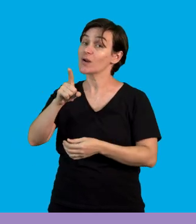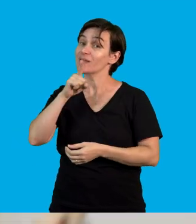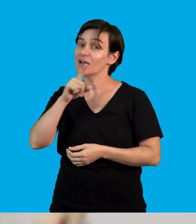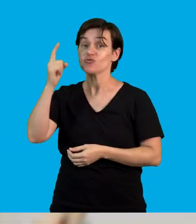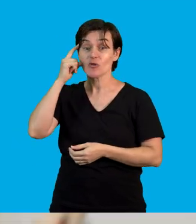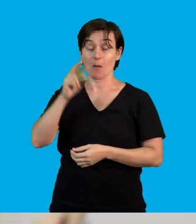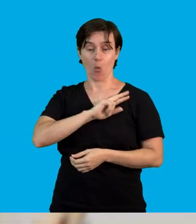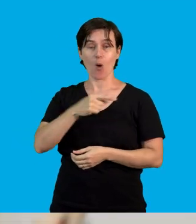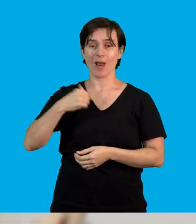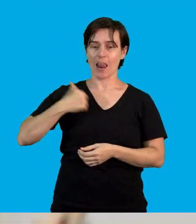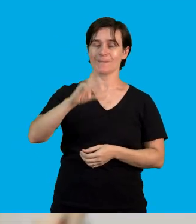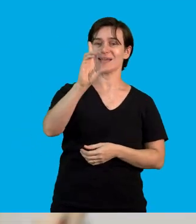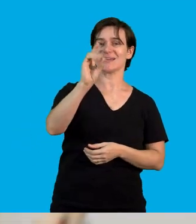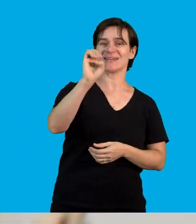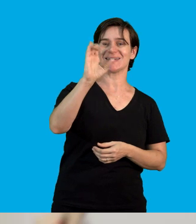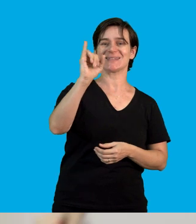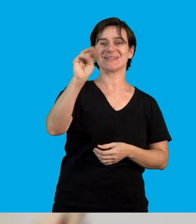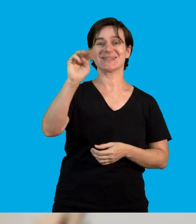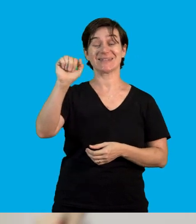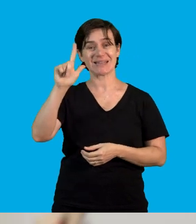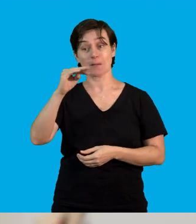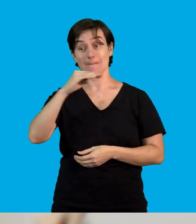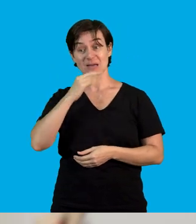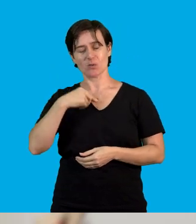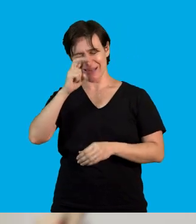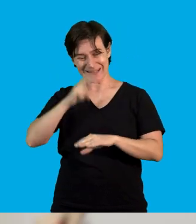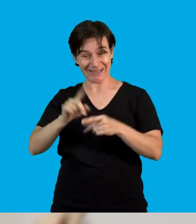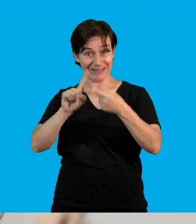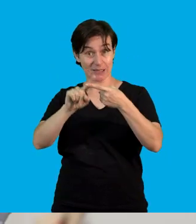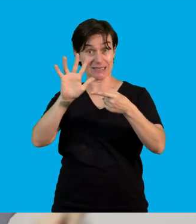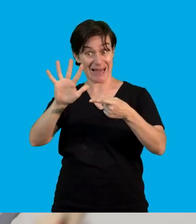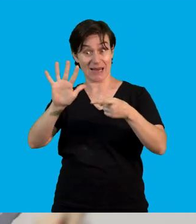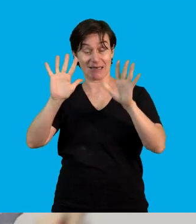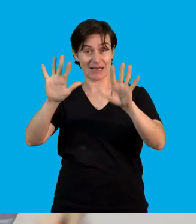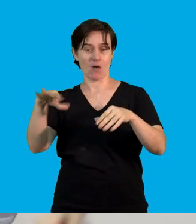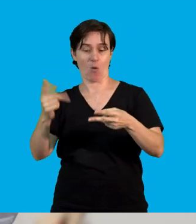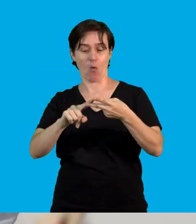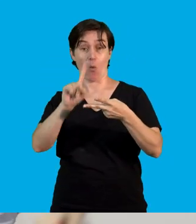Remember, we are choosing those because they help us to find the decimals after the